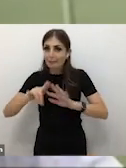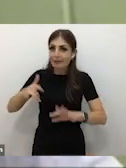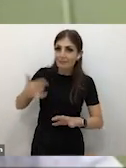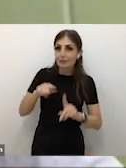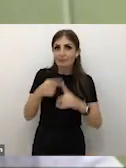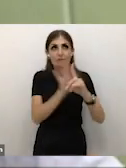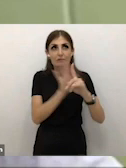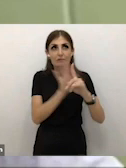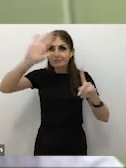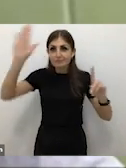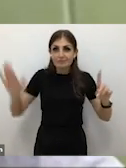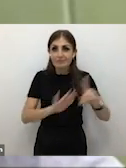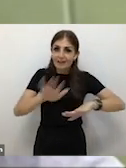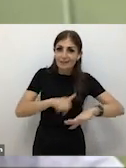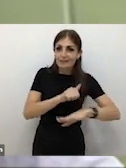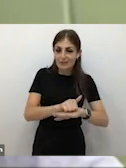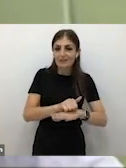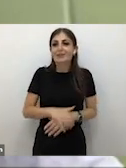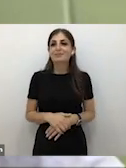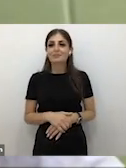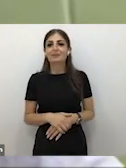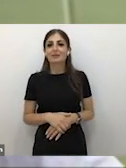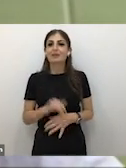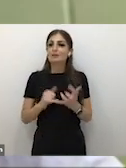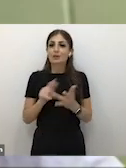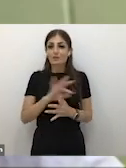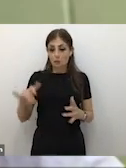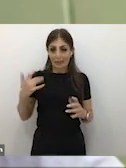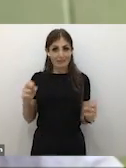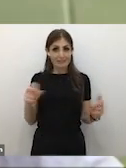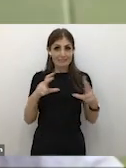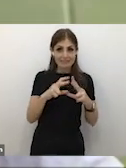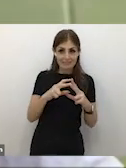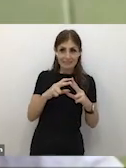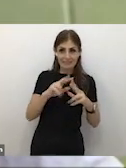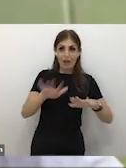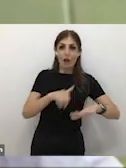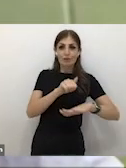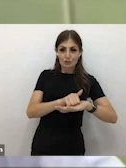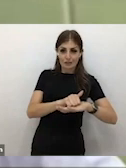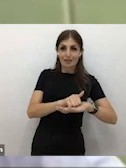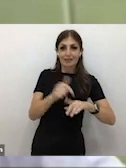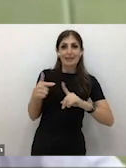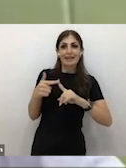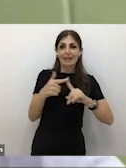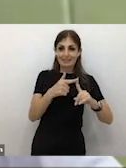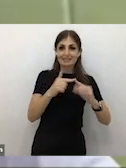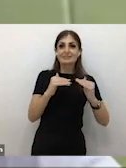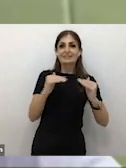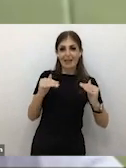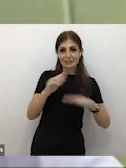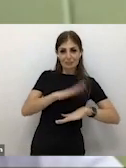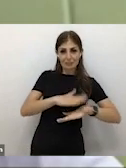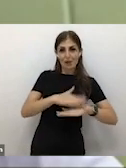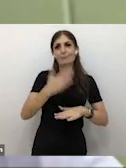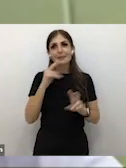different time zone. So if you are not based in Sydney in Australian Eastern Standard Time, then please make sure you